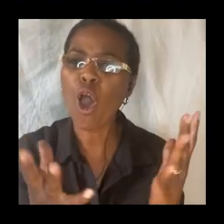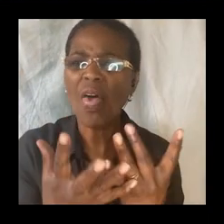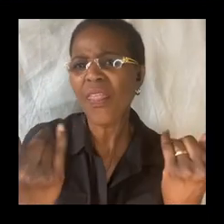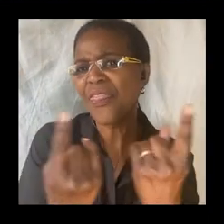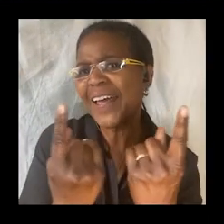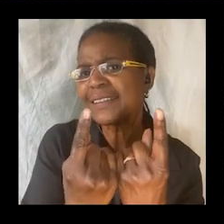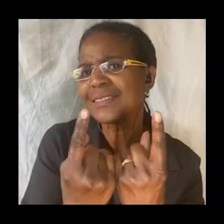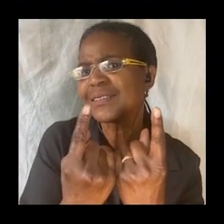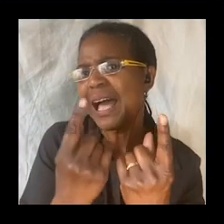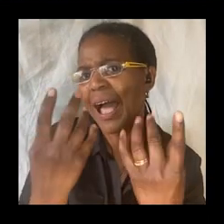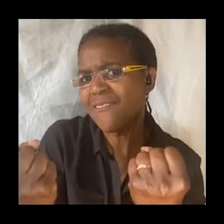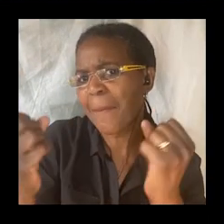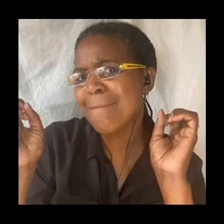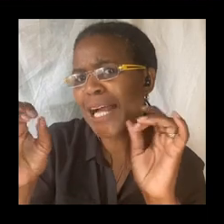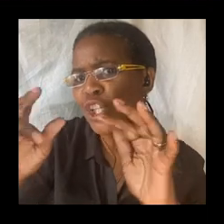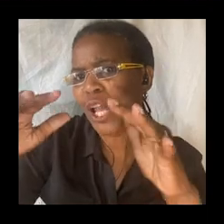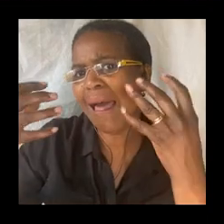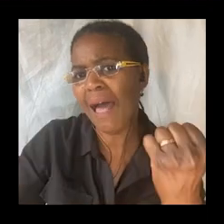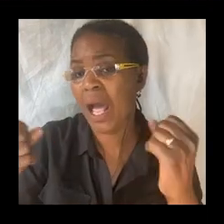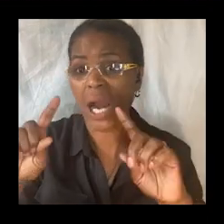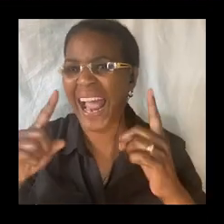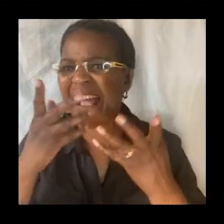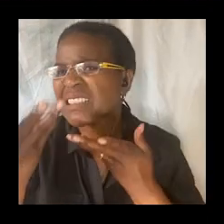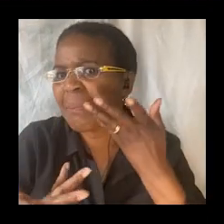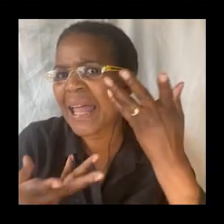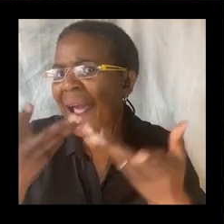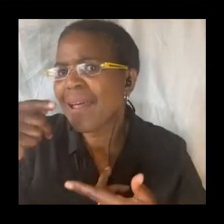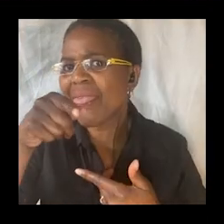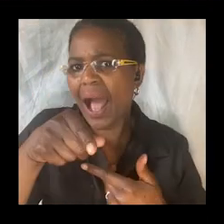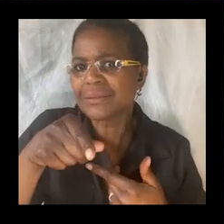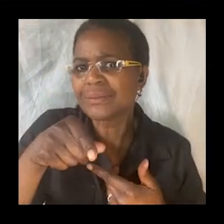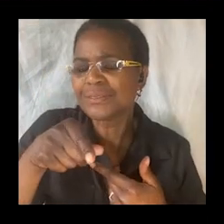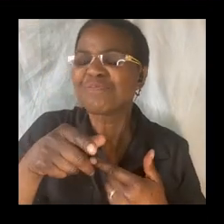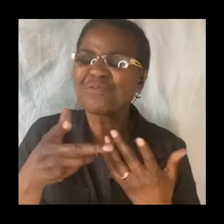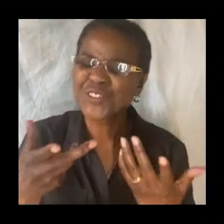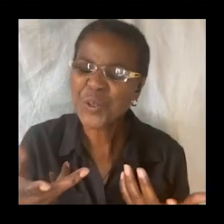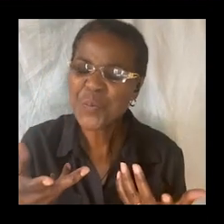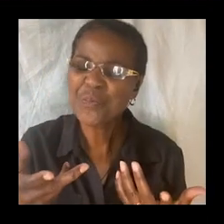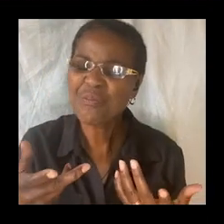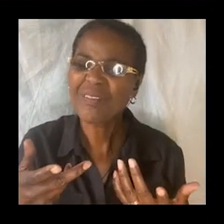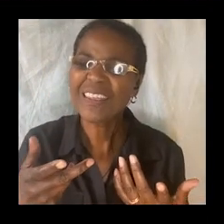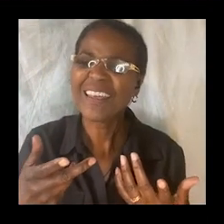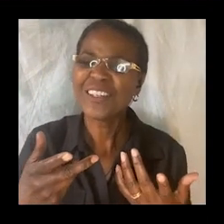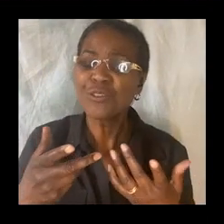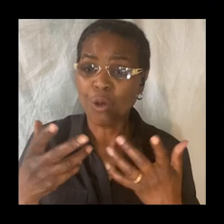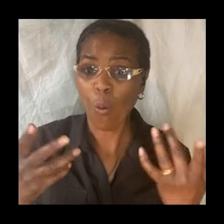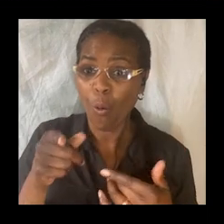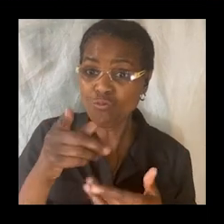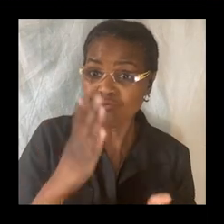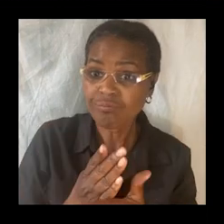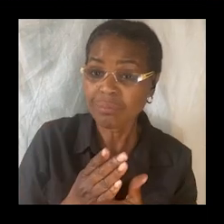incredibly natural world where things are still magical and unexplained.